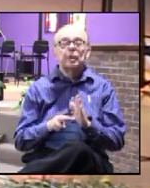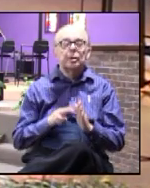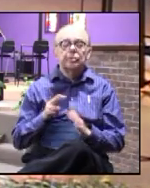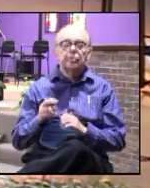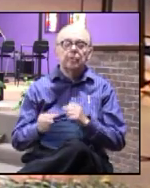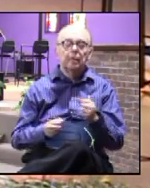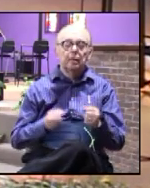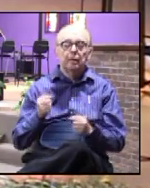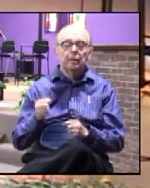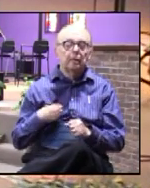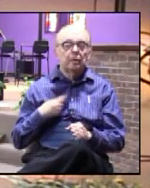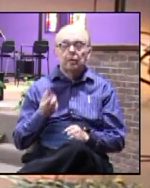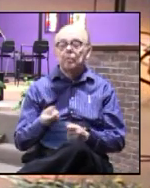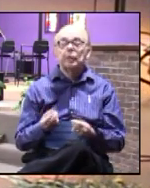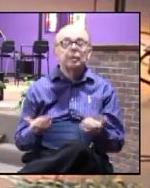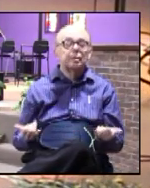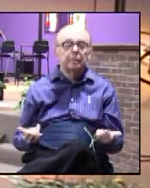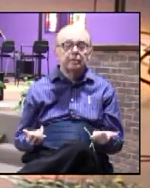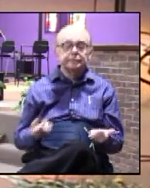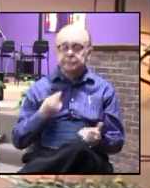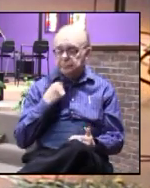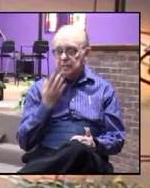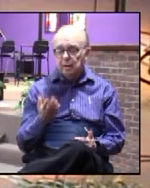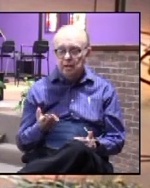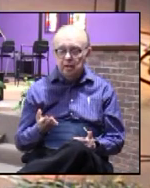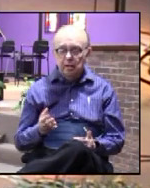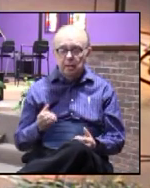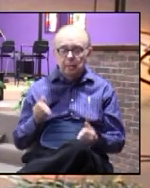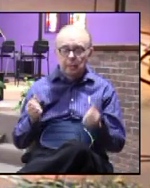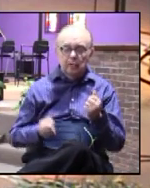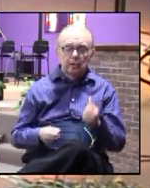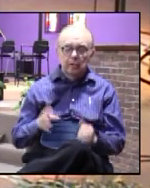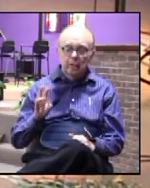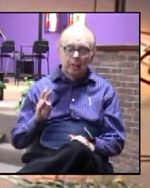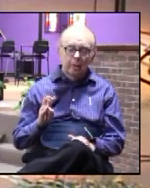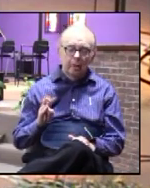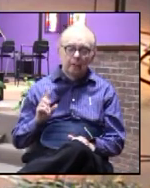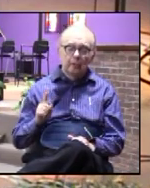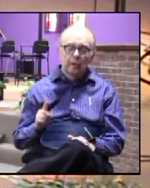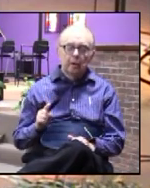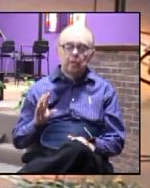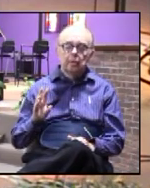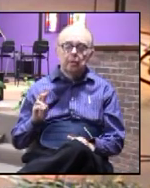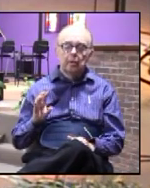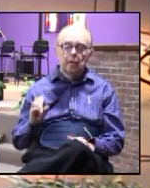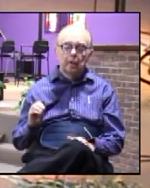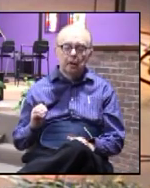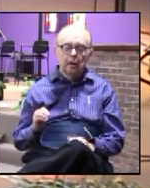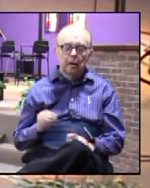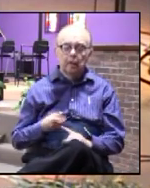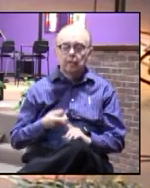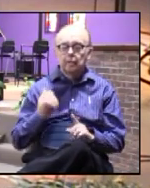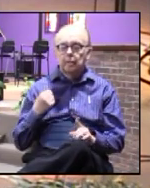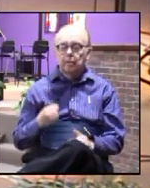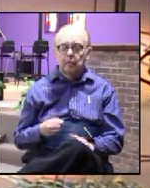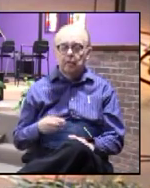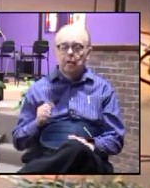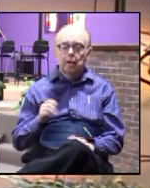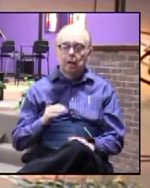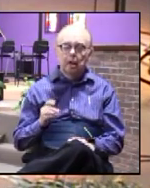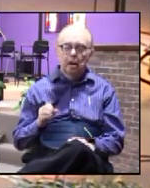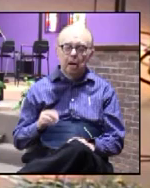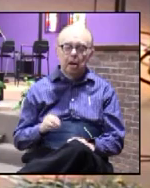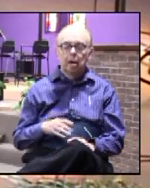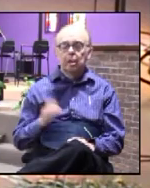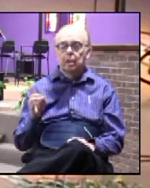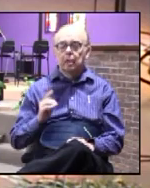Now what you gonna do? Can I tell you, driving up 71 or 70, going from Camden to Dayton,